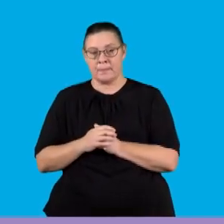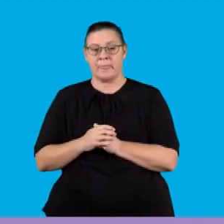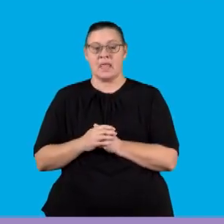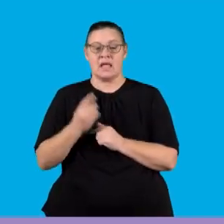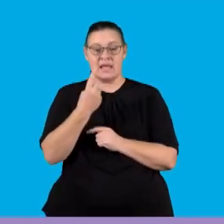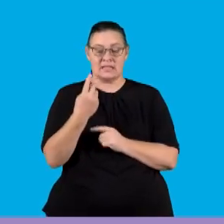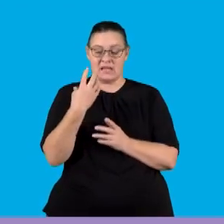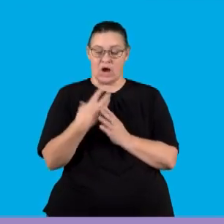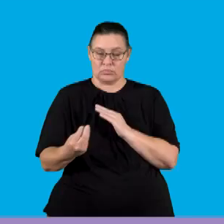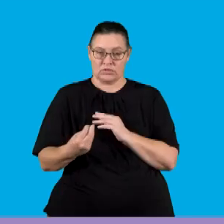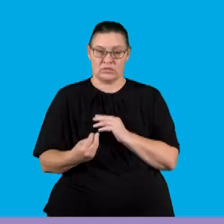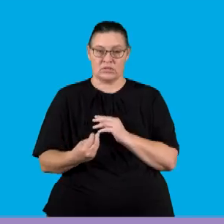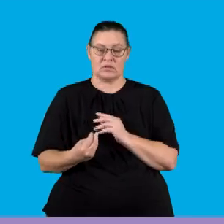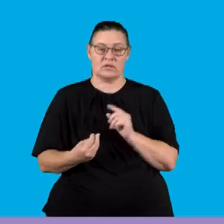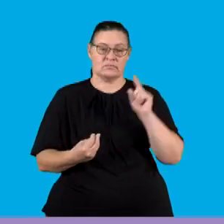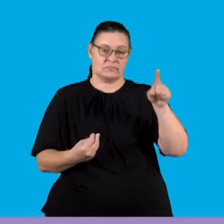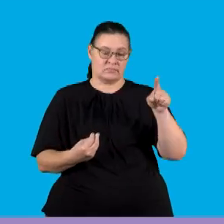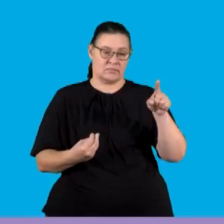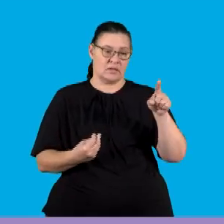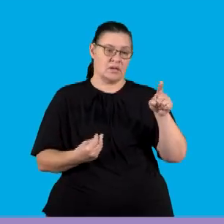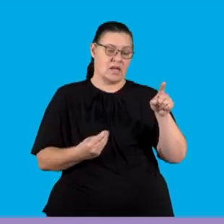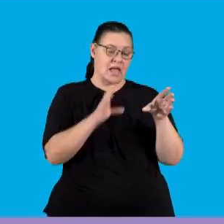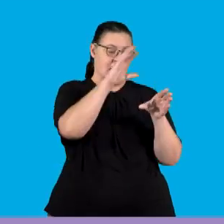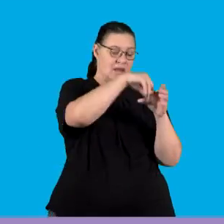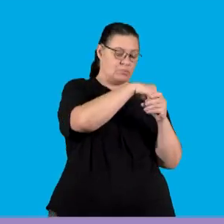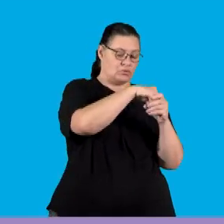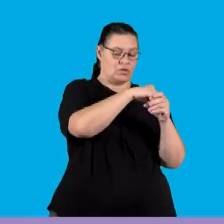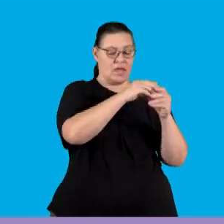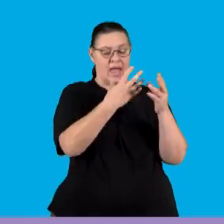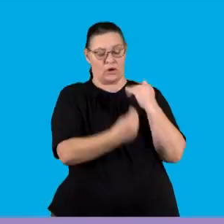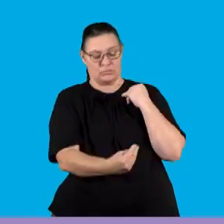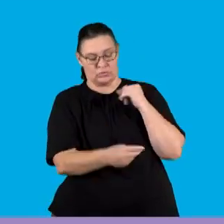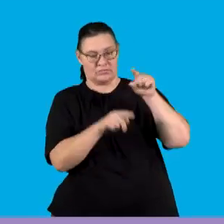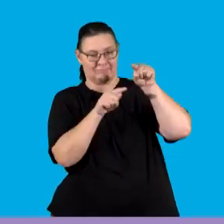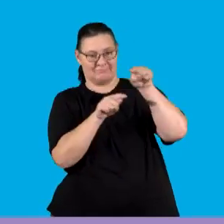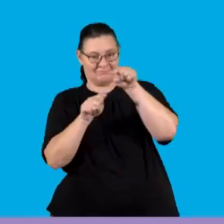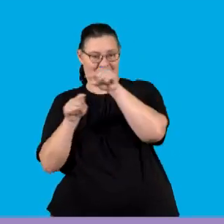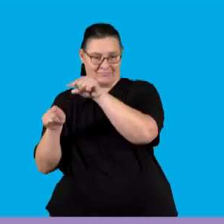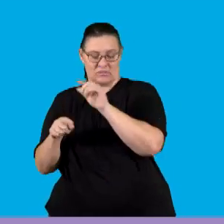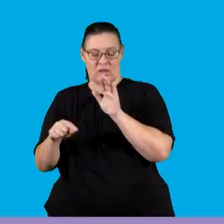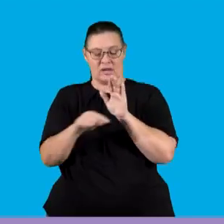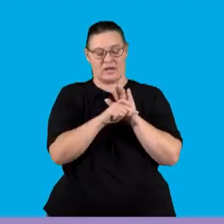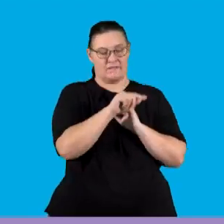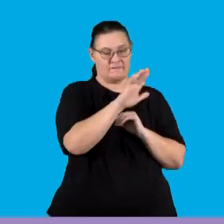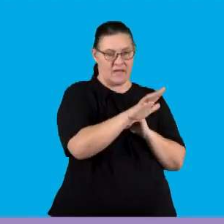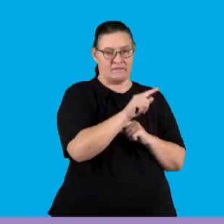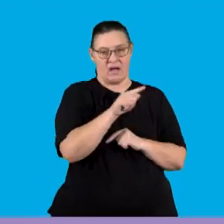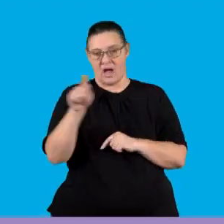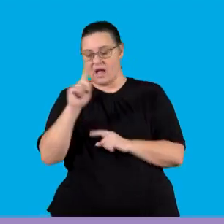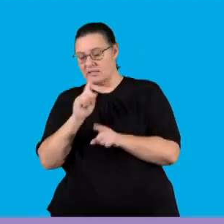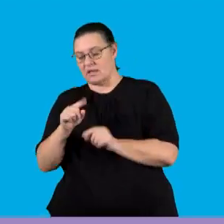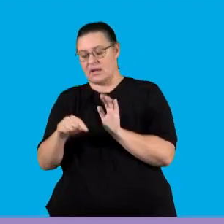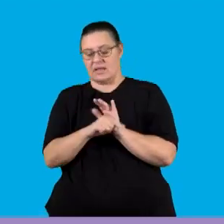remember, each output value must be with its corresponding input value. So with -5, our output value